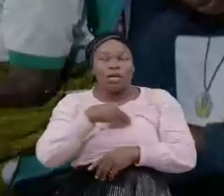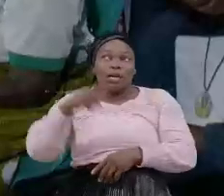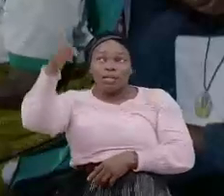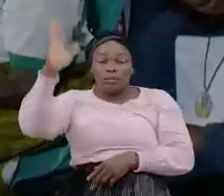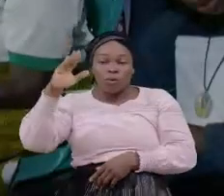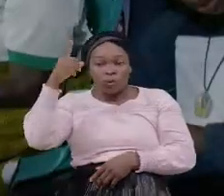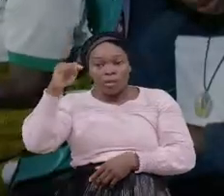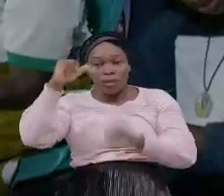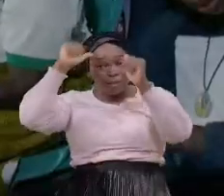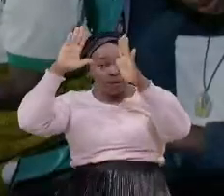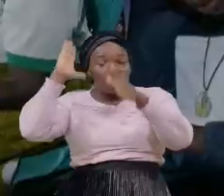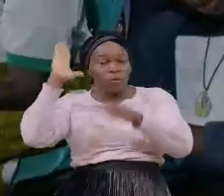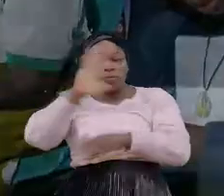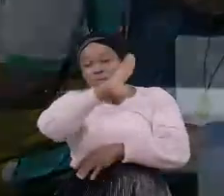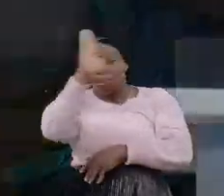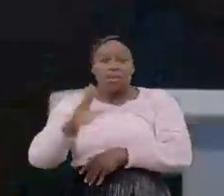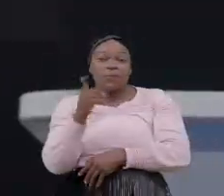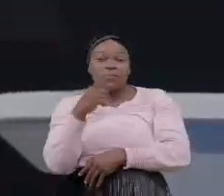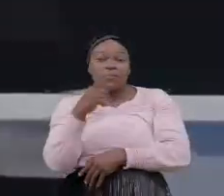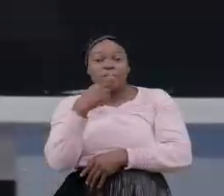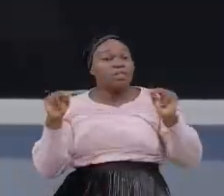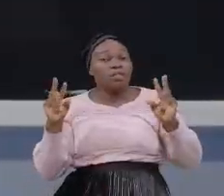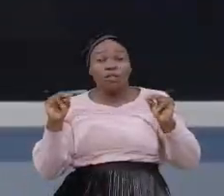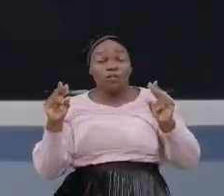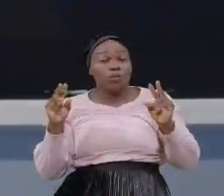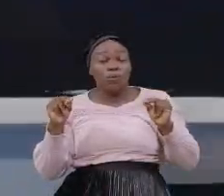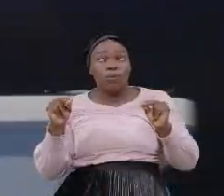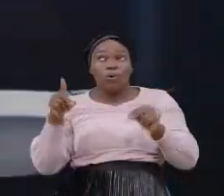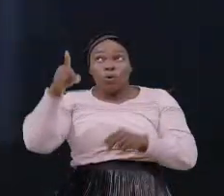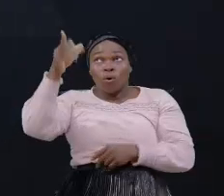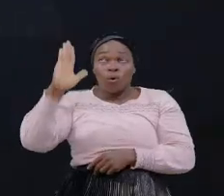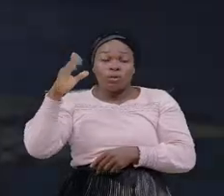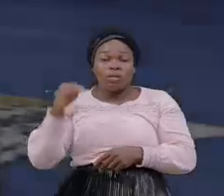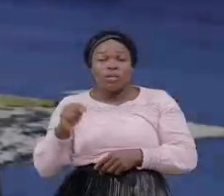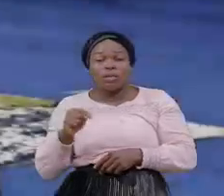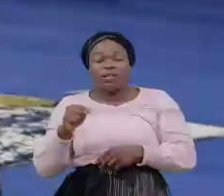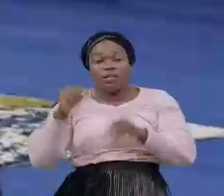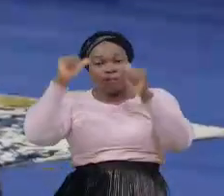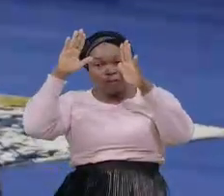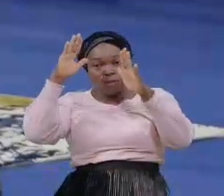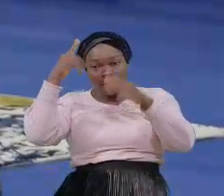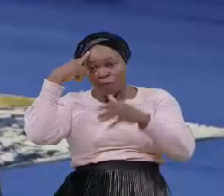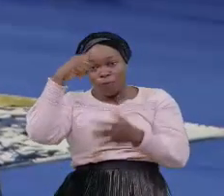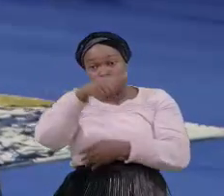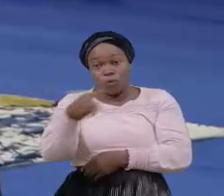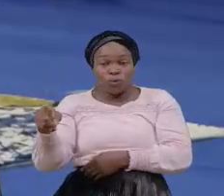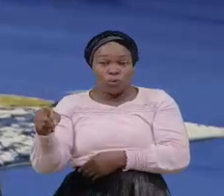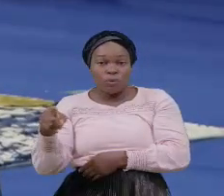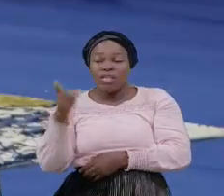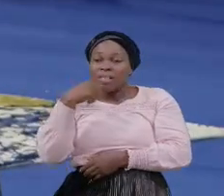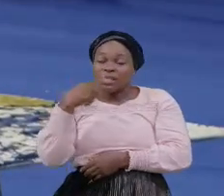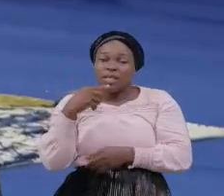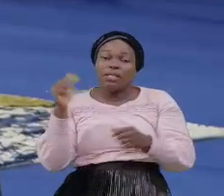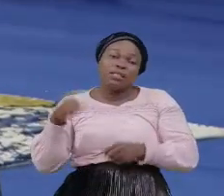say no. God the Father, on your behalf, is saying yes. For